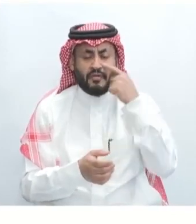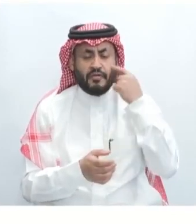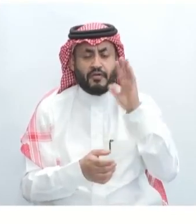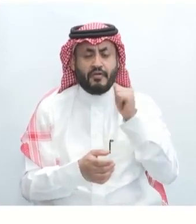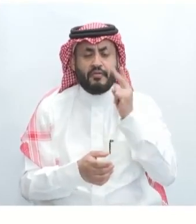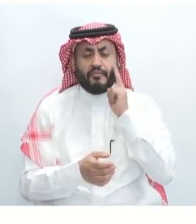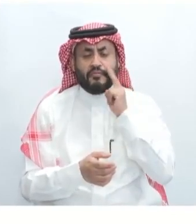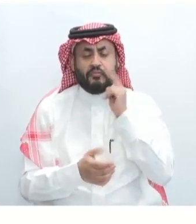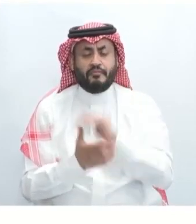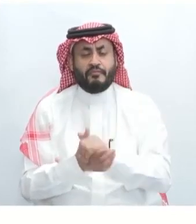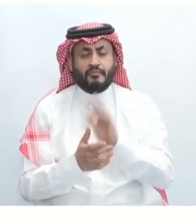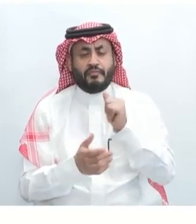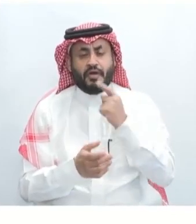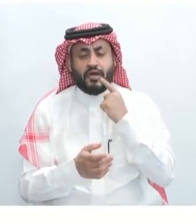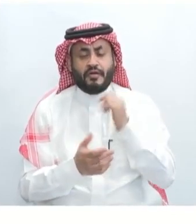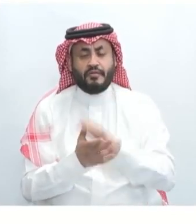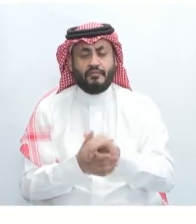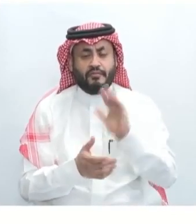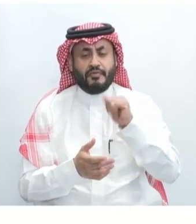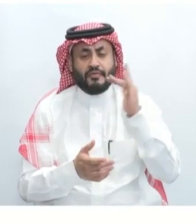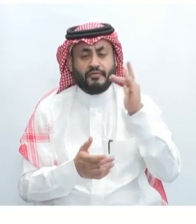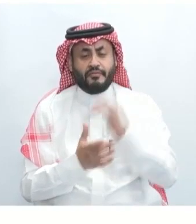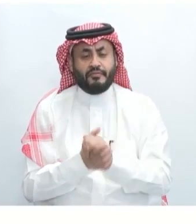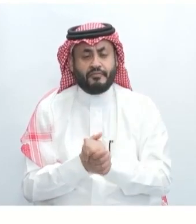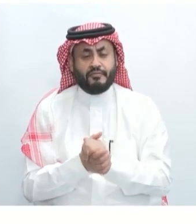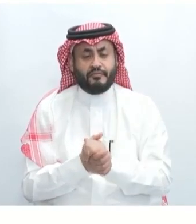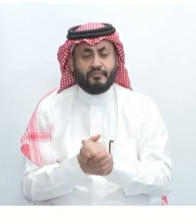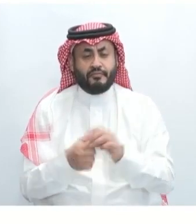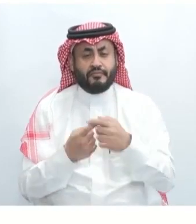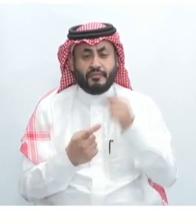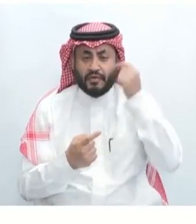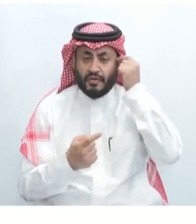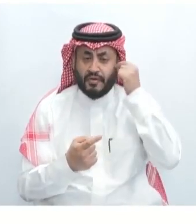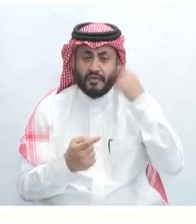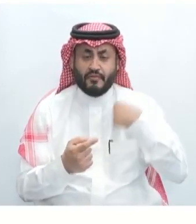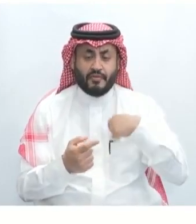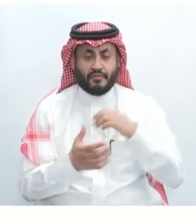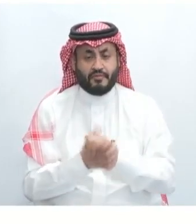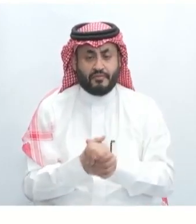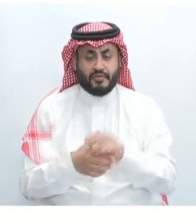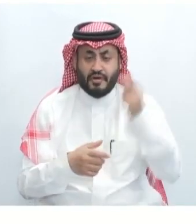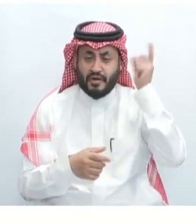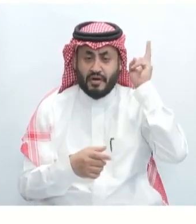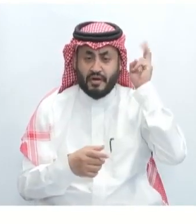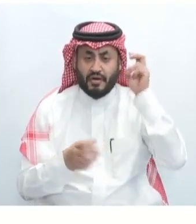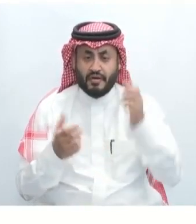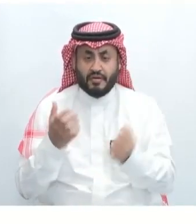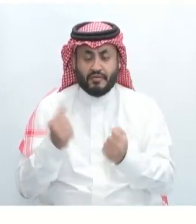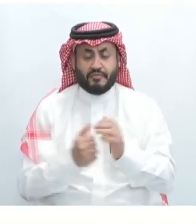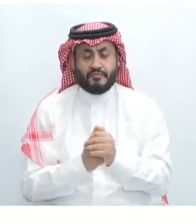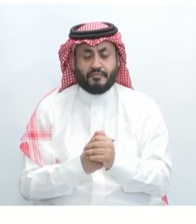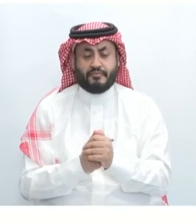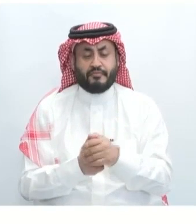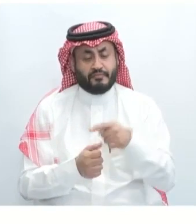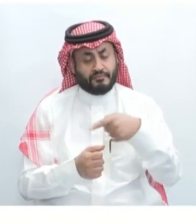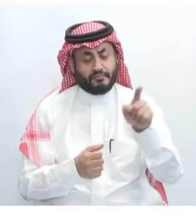not pink. It's not red. It's not green. It's black and white. It's a cow. Is that right?